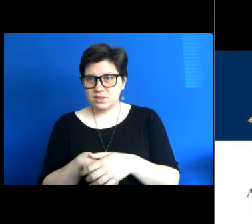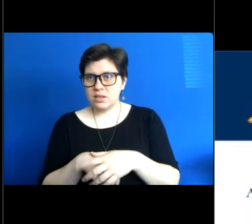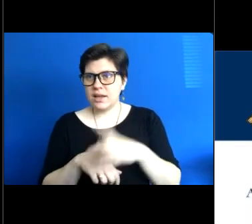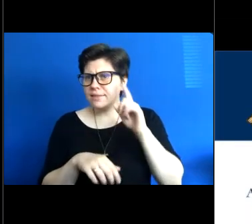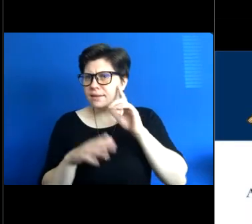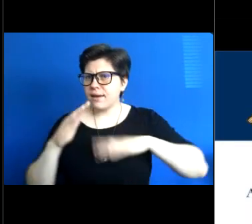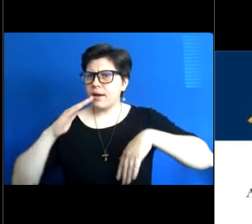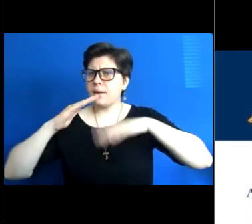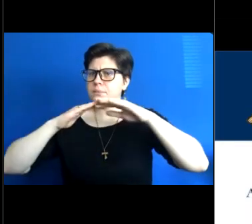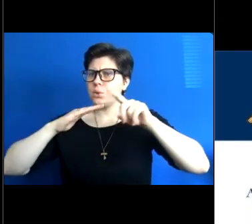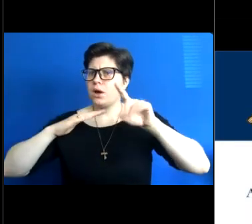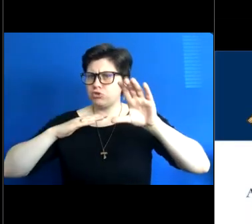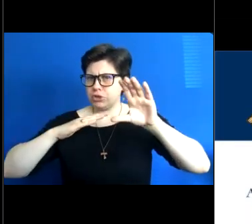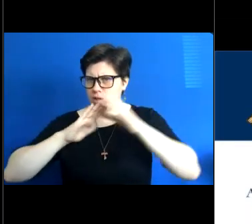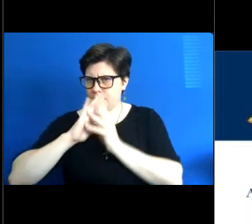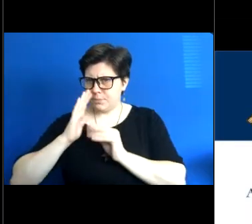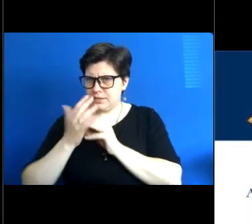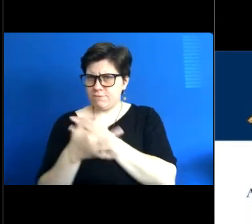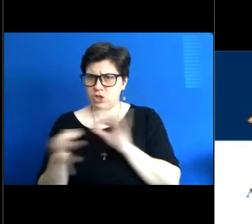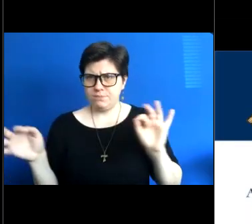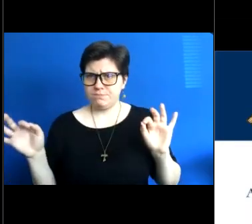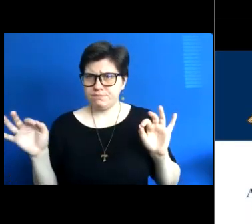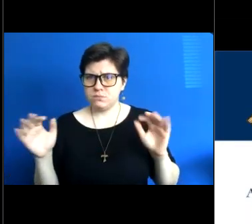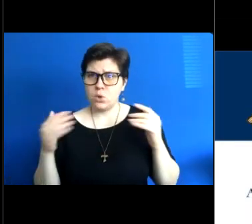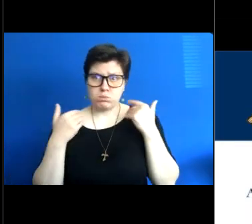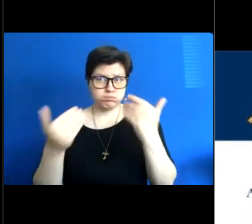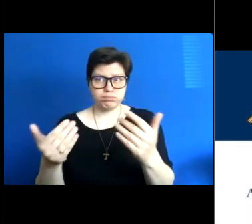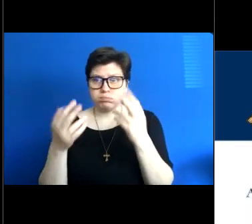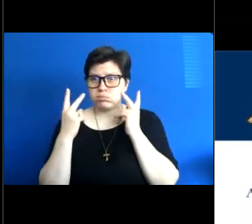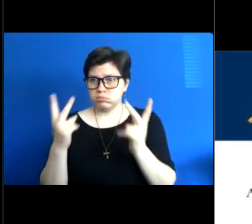100 copies. So please make